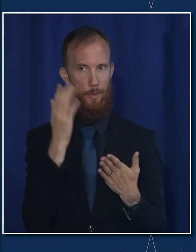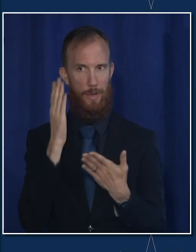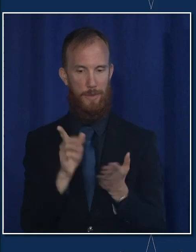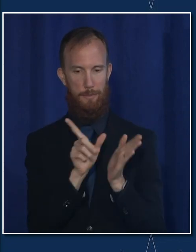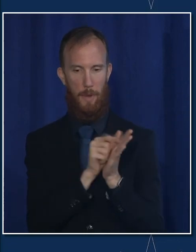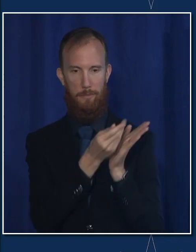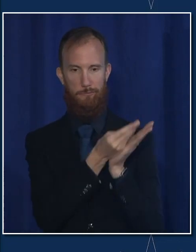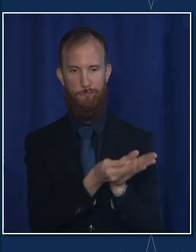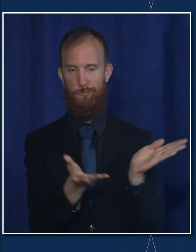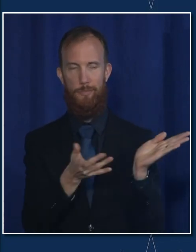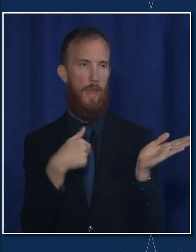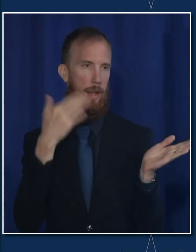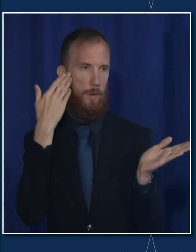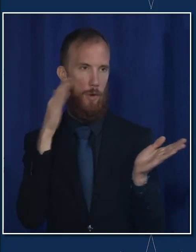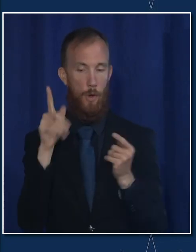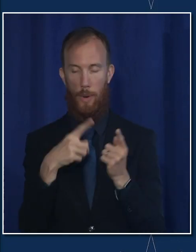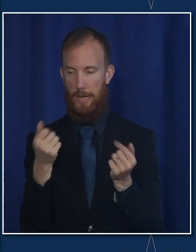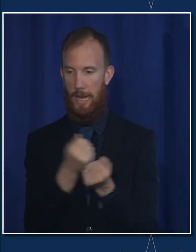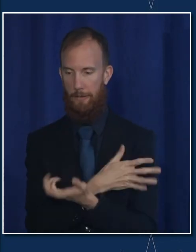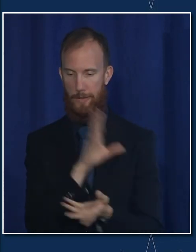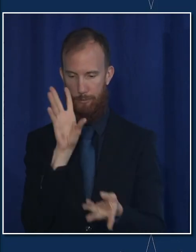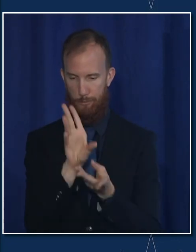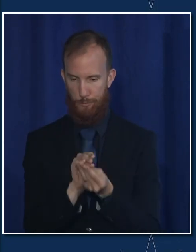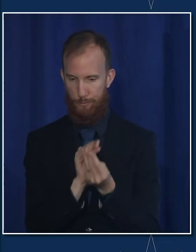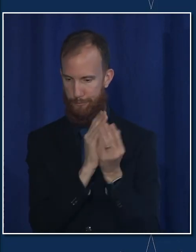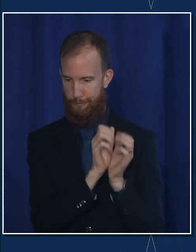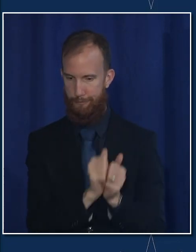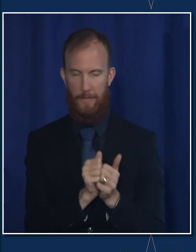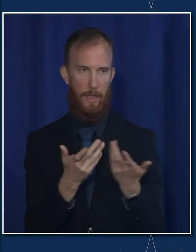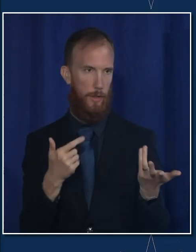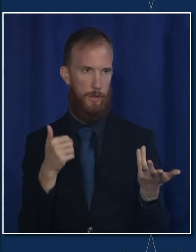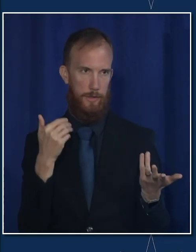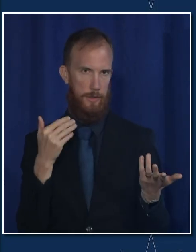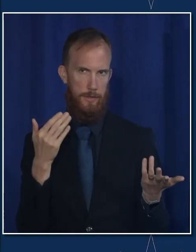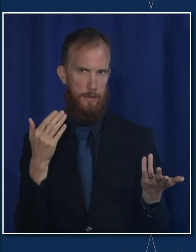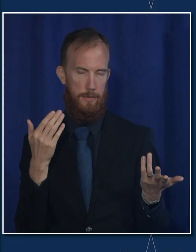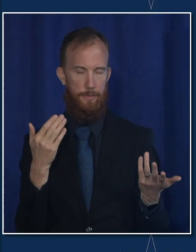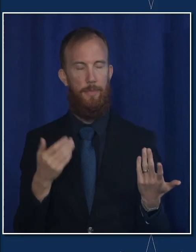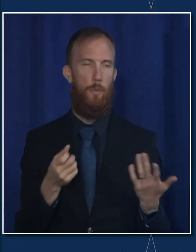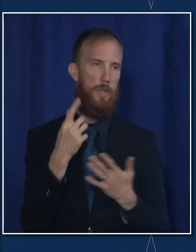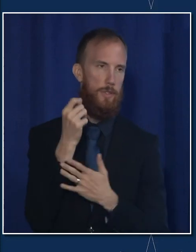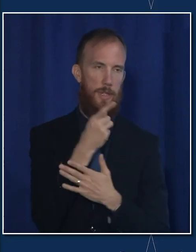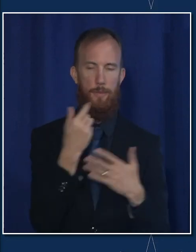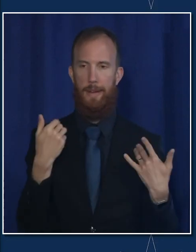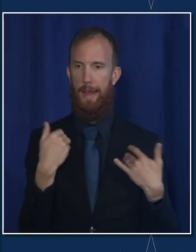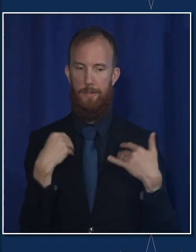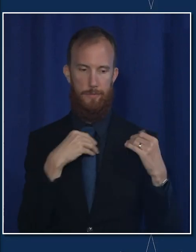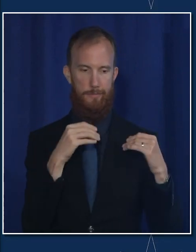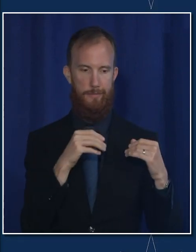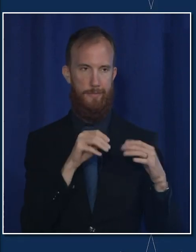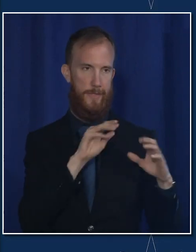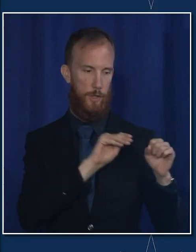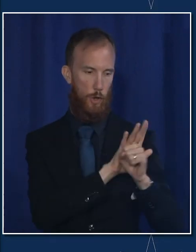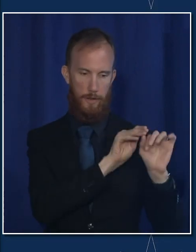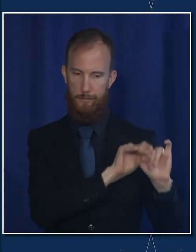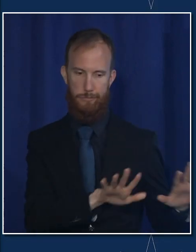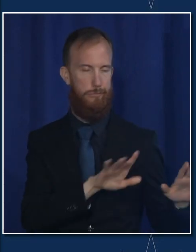they're finished putting everything together, we do outbreak investigations all the time. I think, if